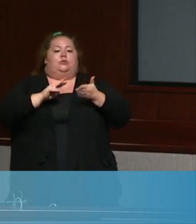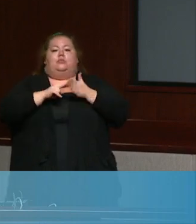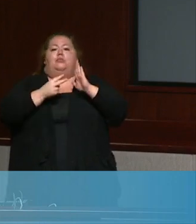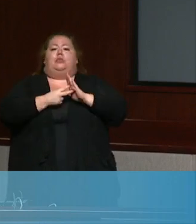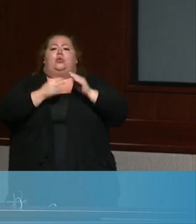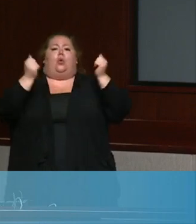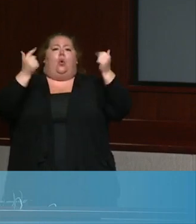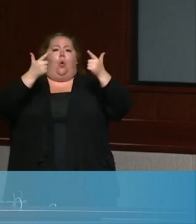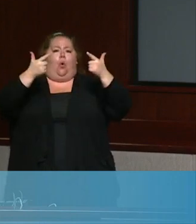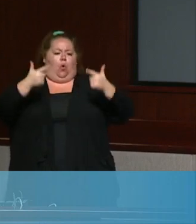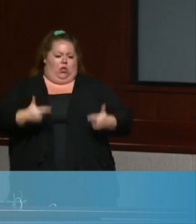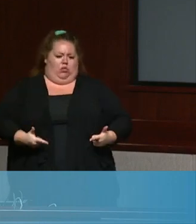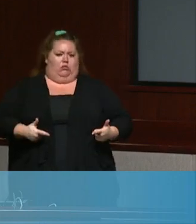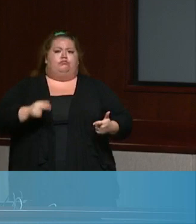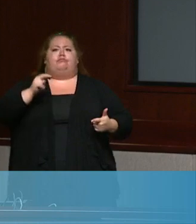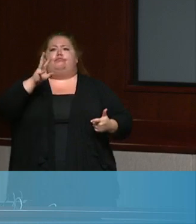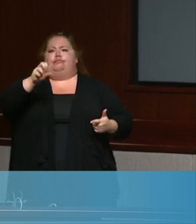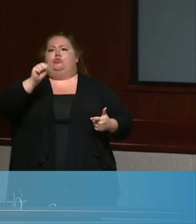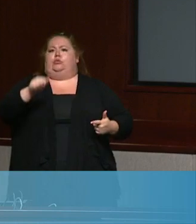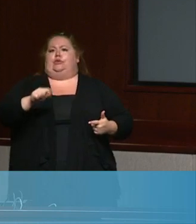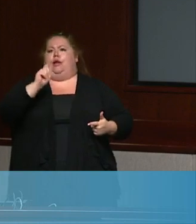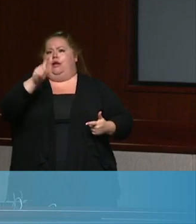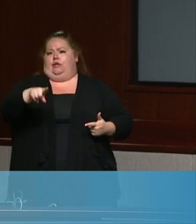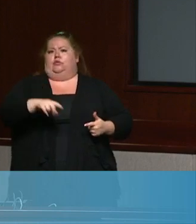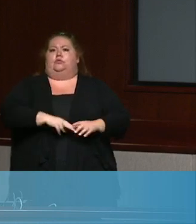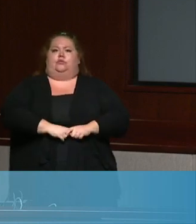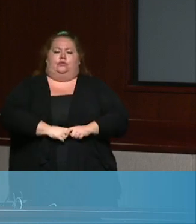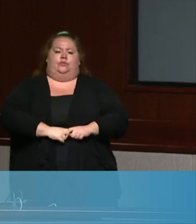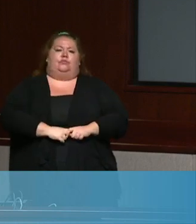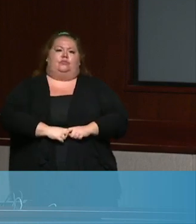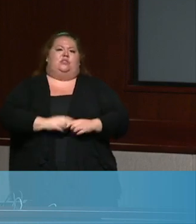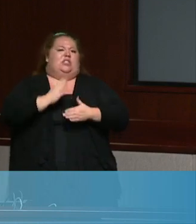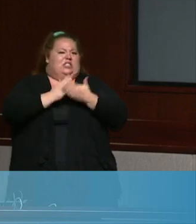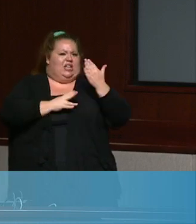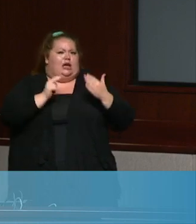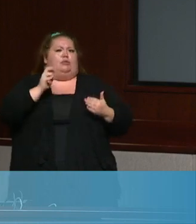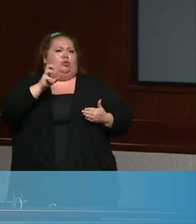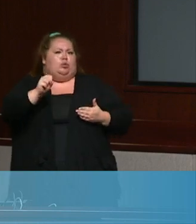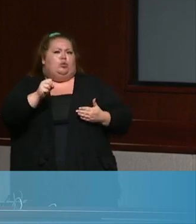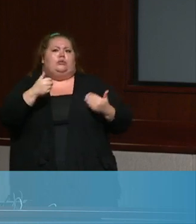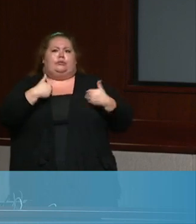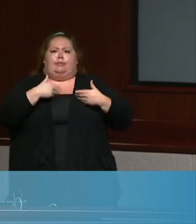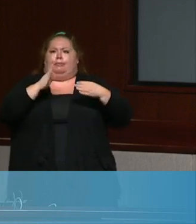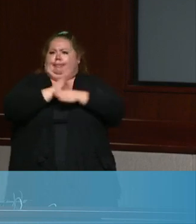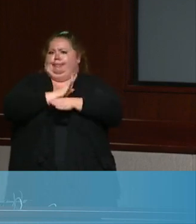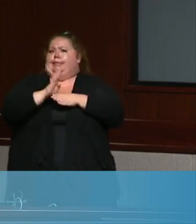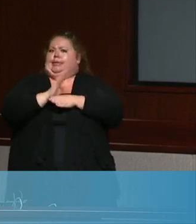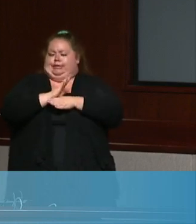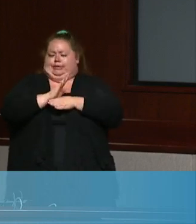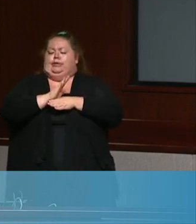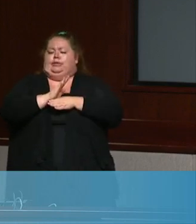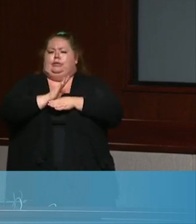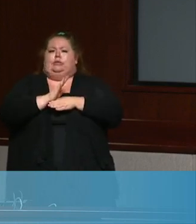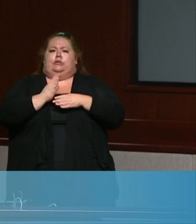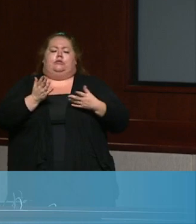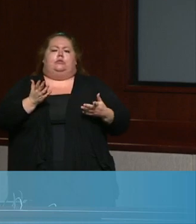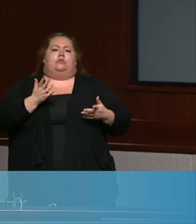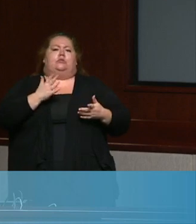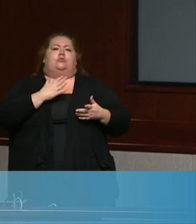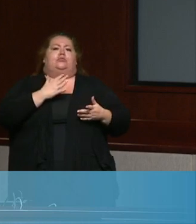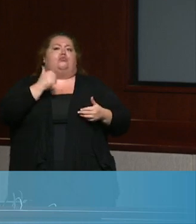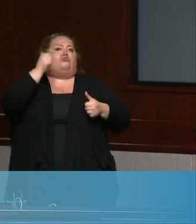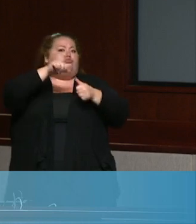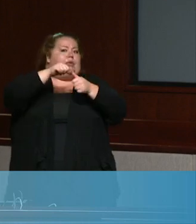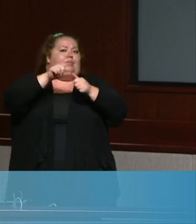who just have one question and have to get to their next story or have an assignment they need to get to, they have the ability to do that. Remember, it's *6 to